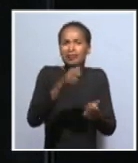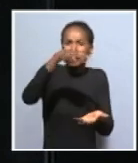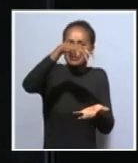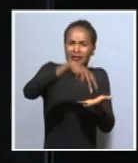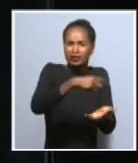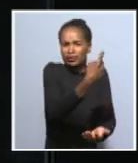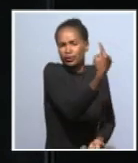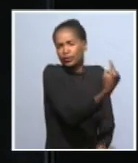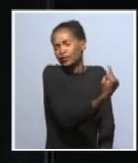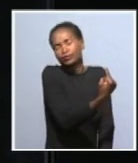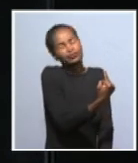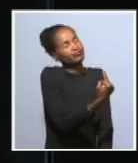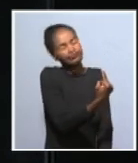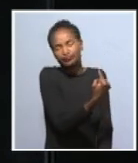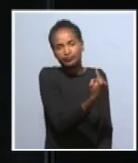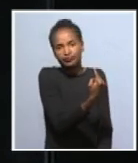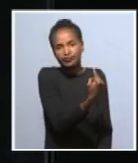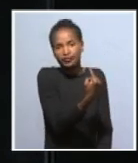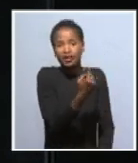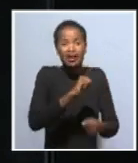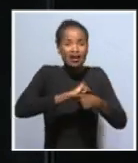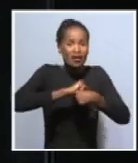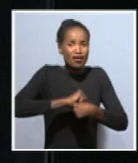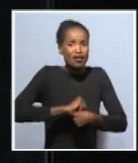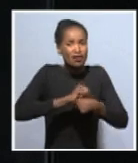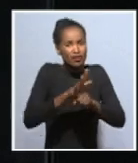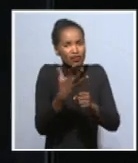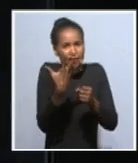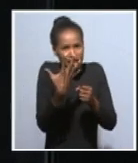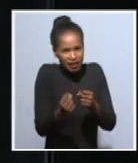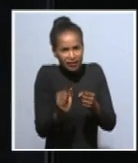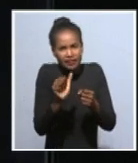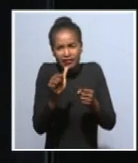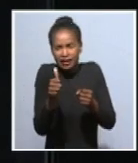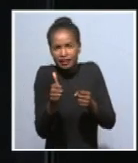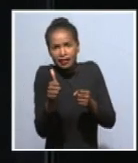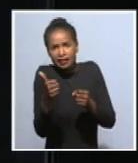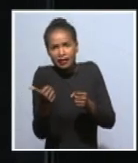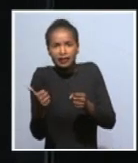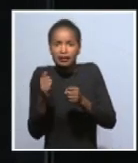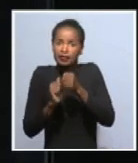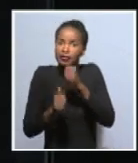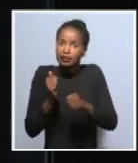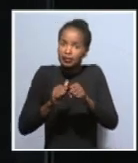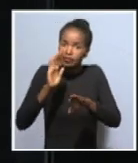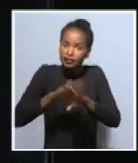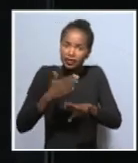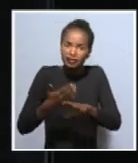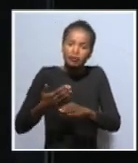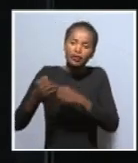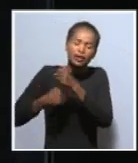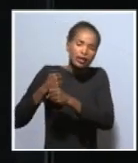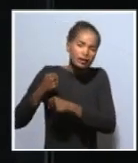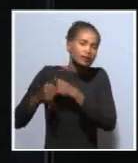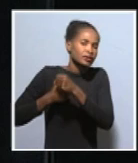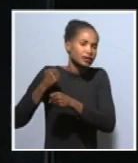address. It comes on the heels of a long, protracted drought under which the